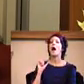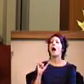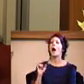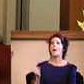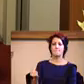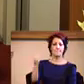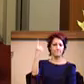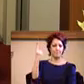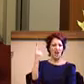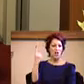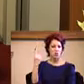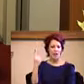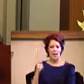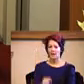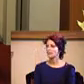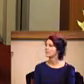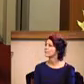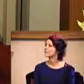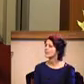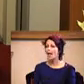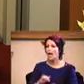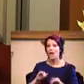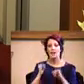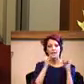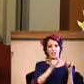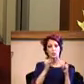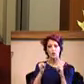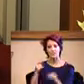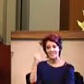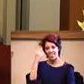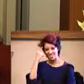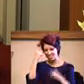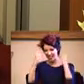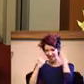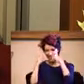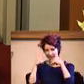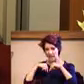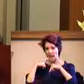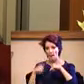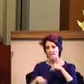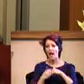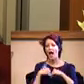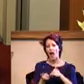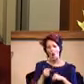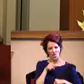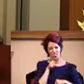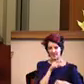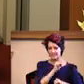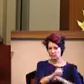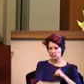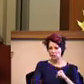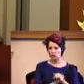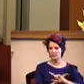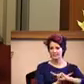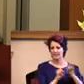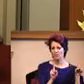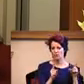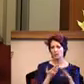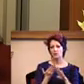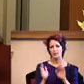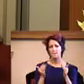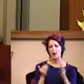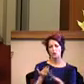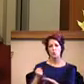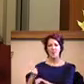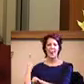sure each and every one of us have been thinking about how can this year be different from last year how can we experience life different differently how can